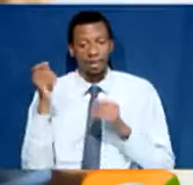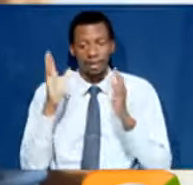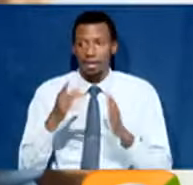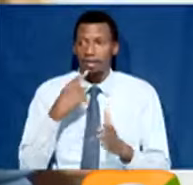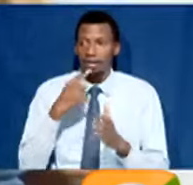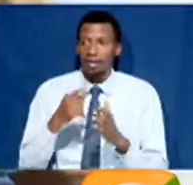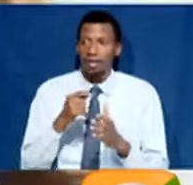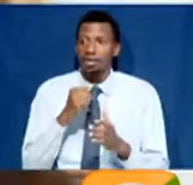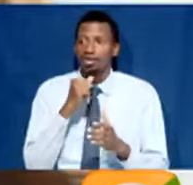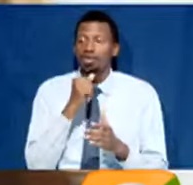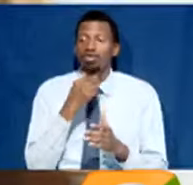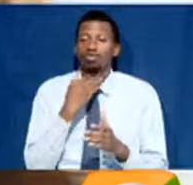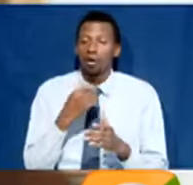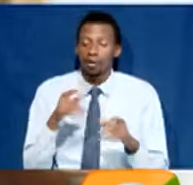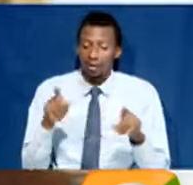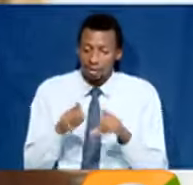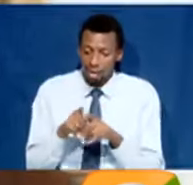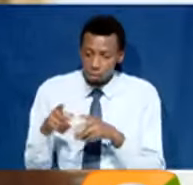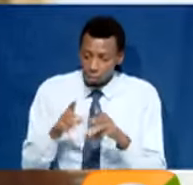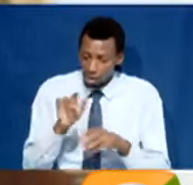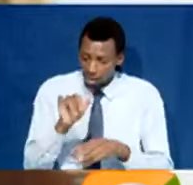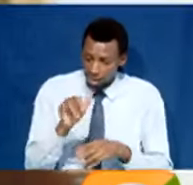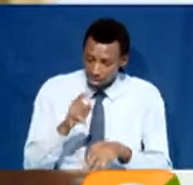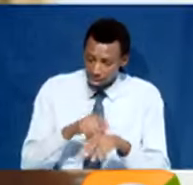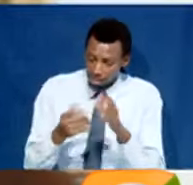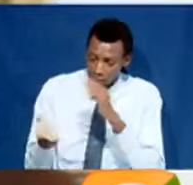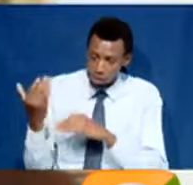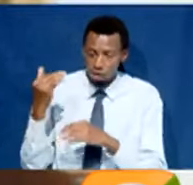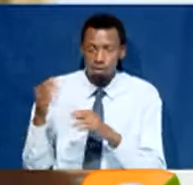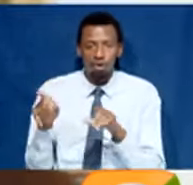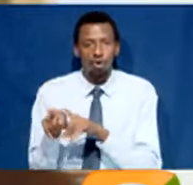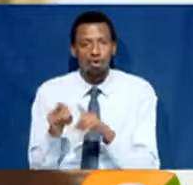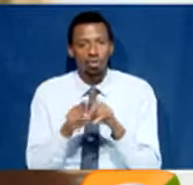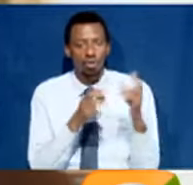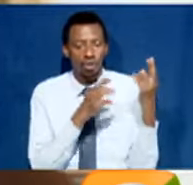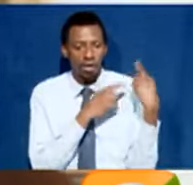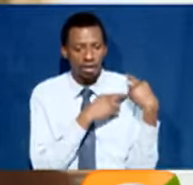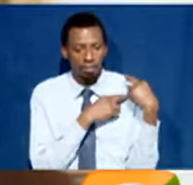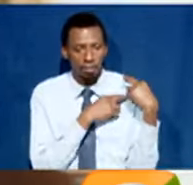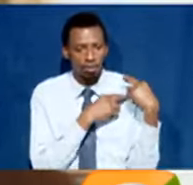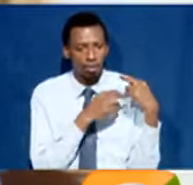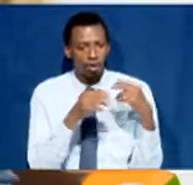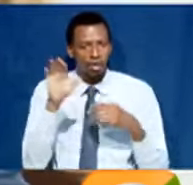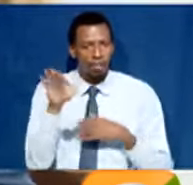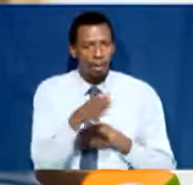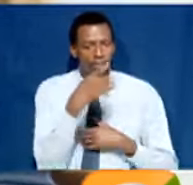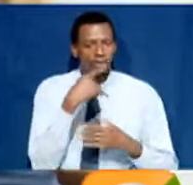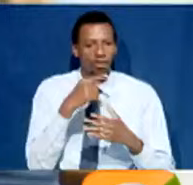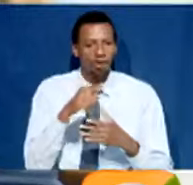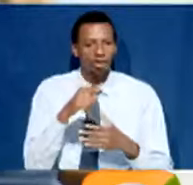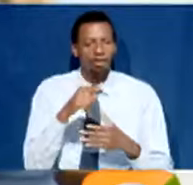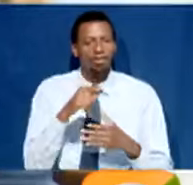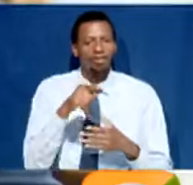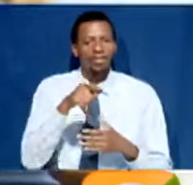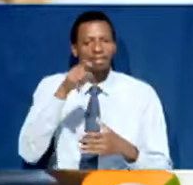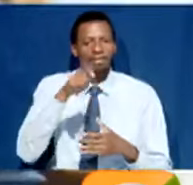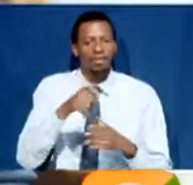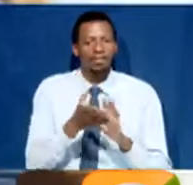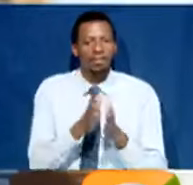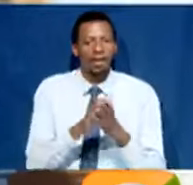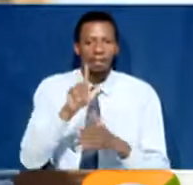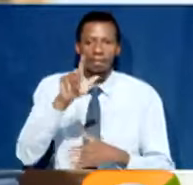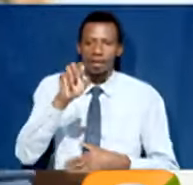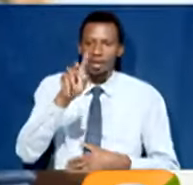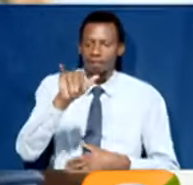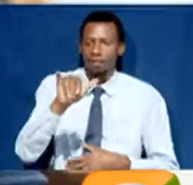time. You also attribute responsibility to Parliament that they decided it should be a levy. Then you say, yourself, you say, let us change